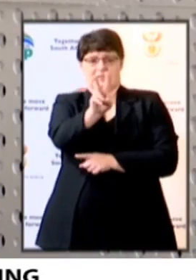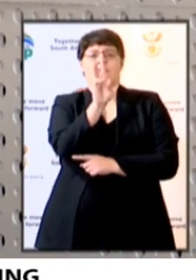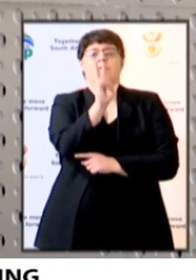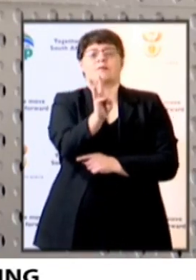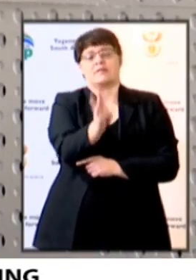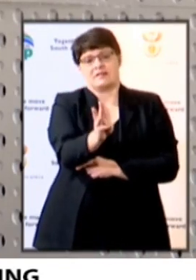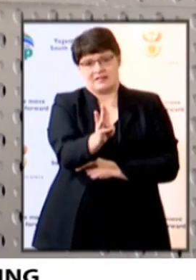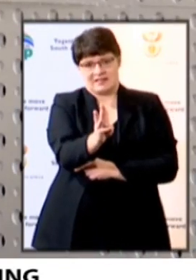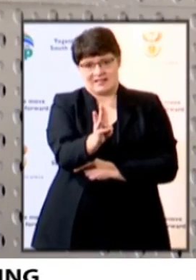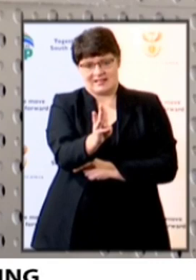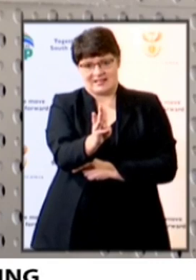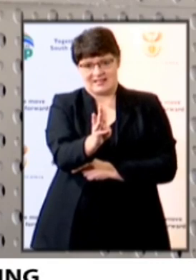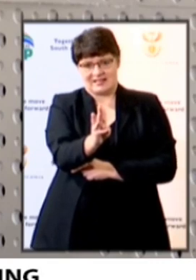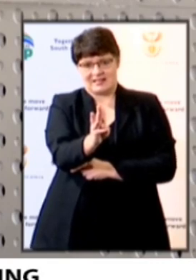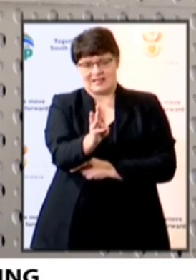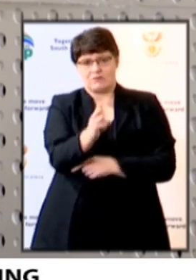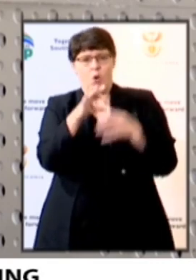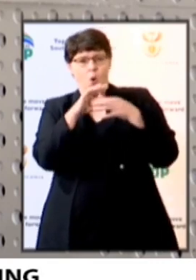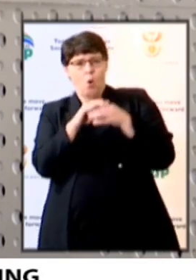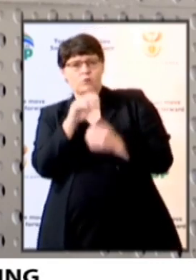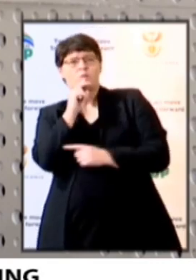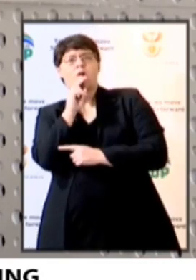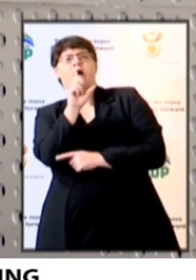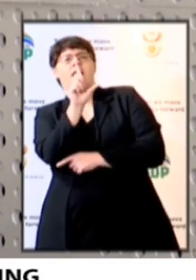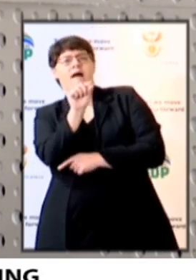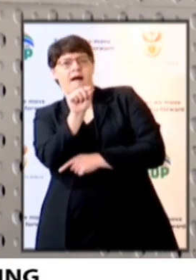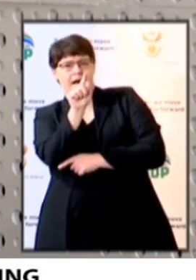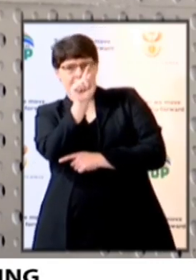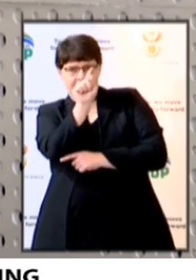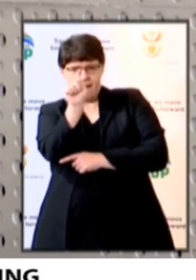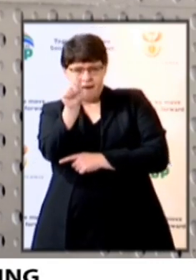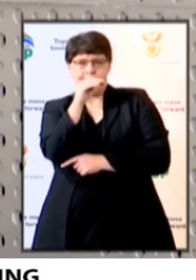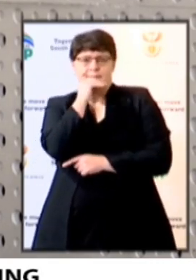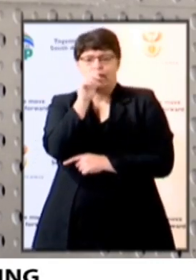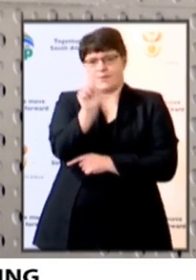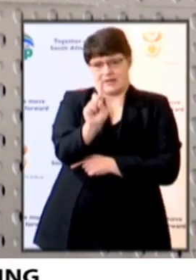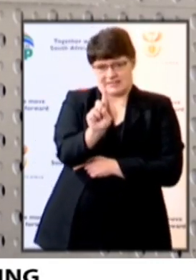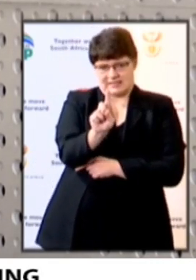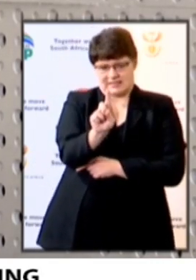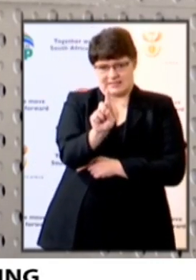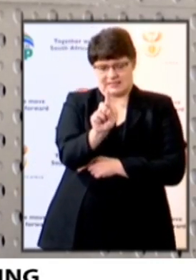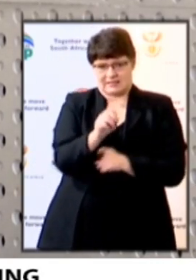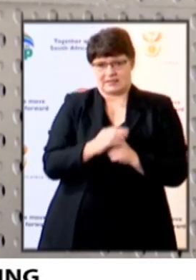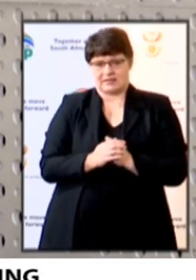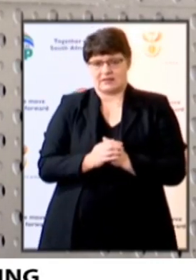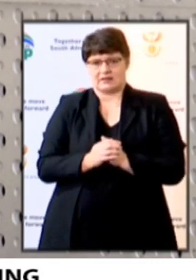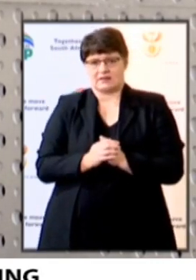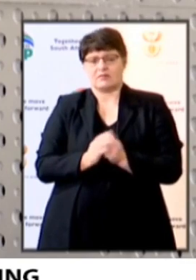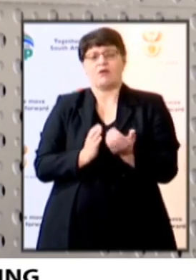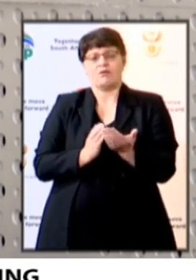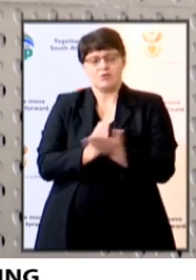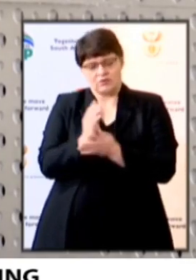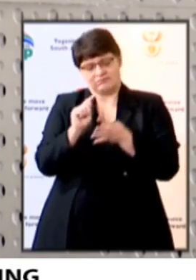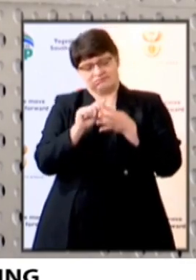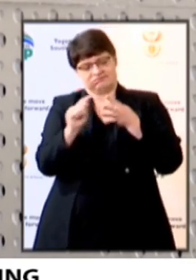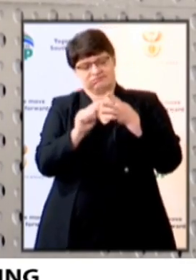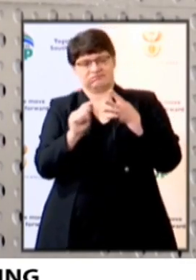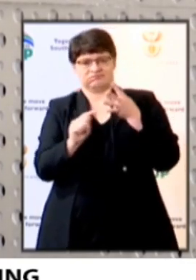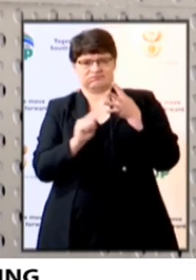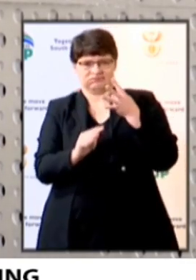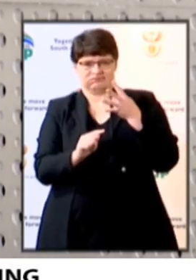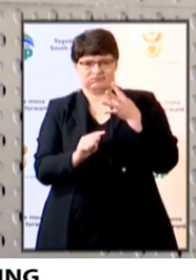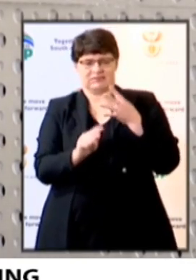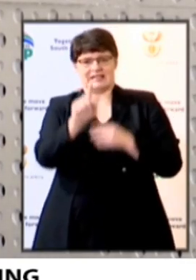to the people in our homes and everywhere we are through the various